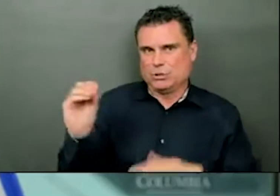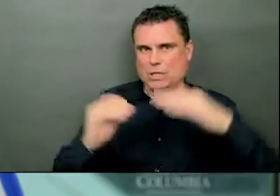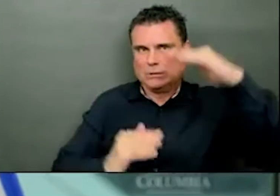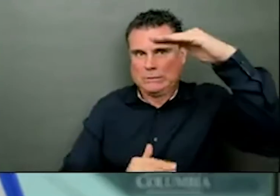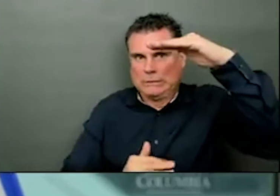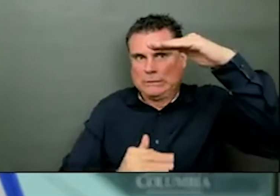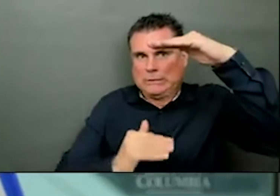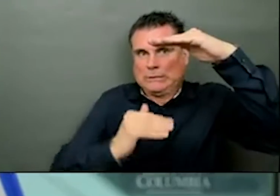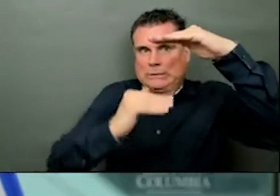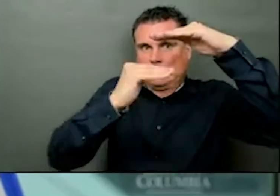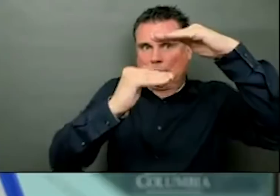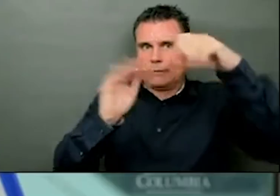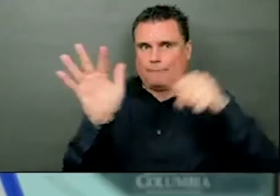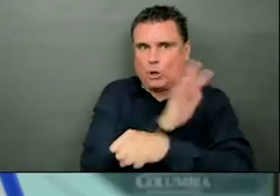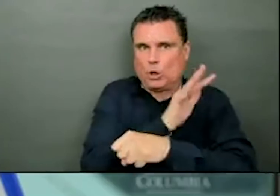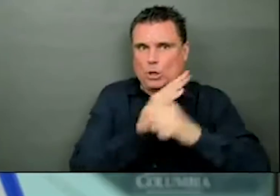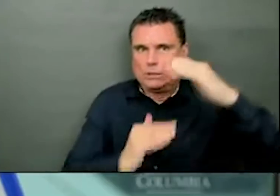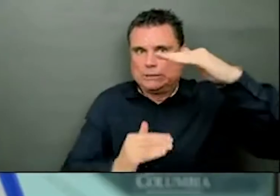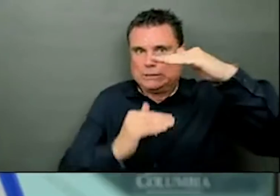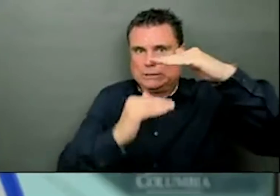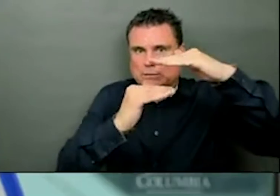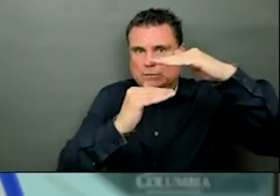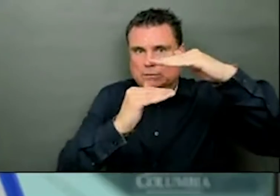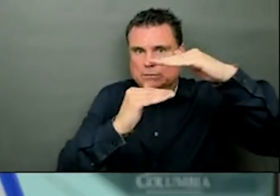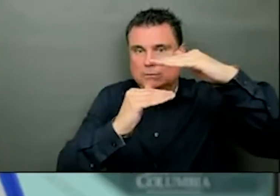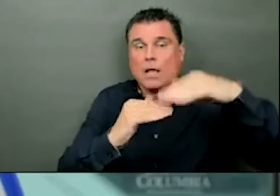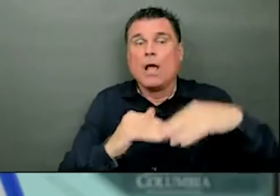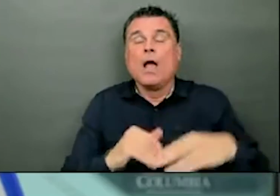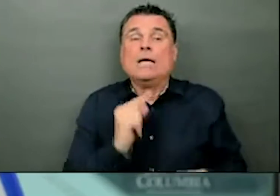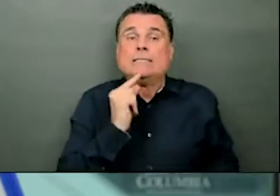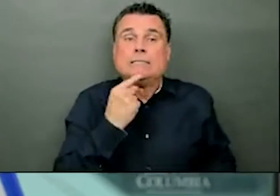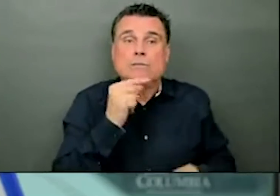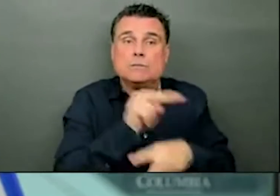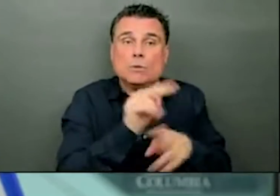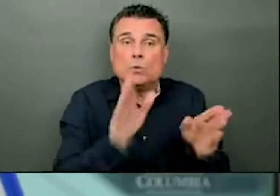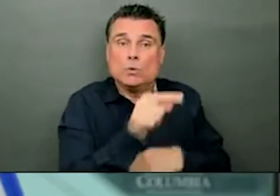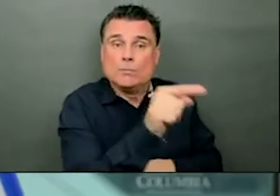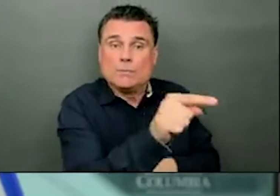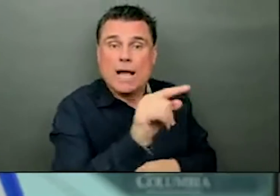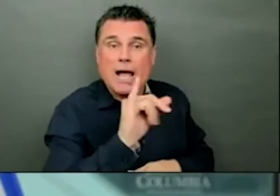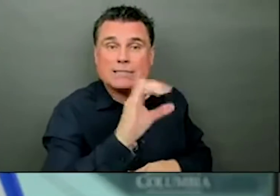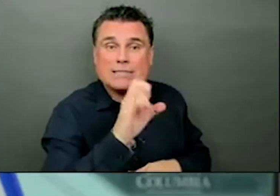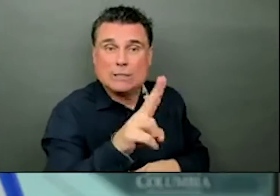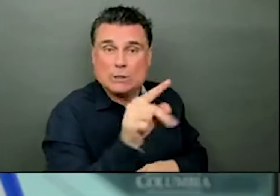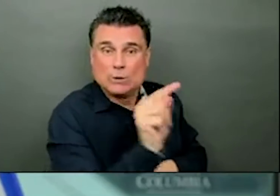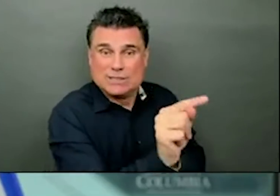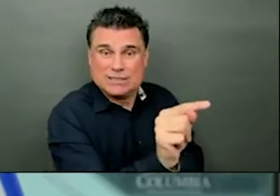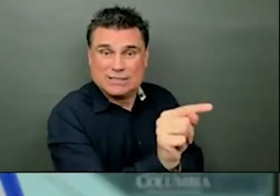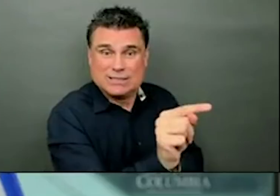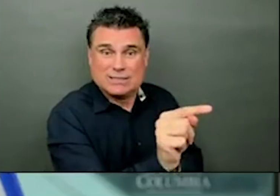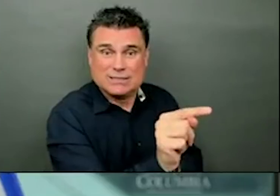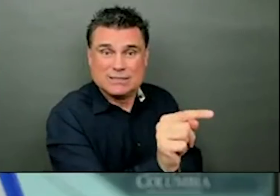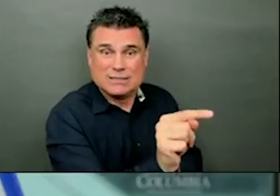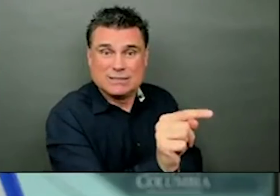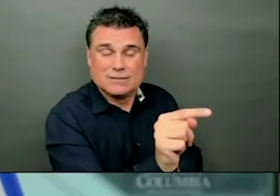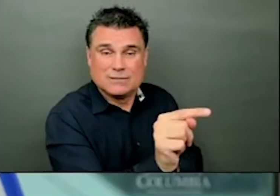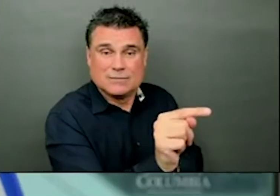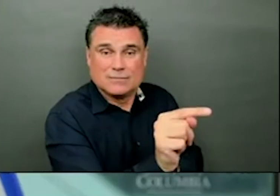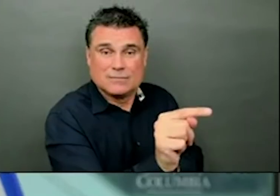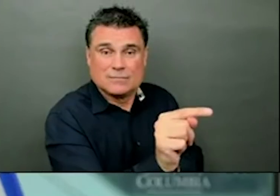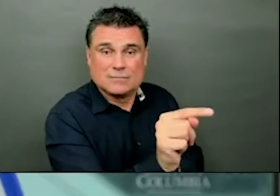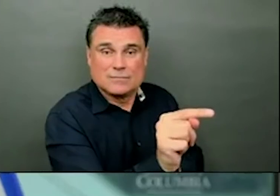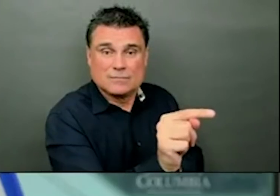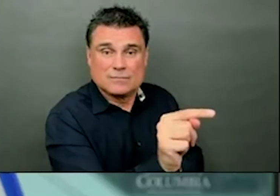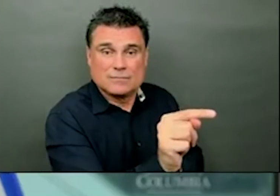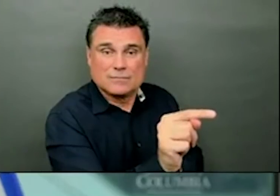in our hospital system. 72% occupancy rate amongst all beds. That includes the significant number of surge beds